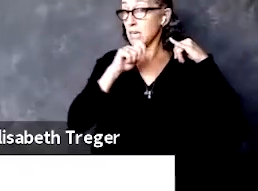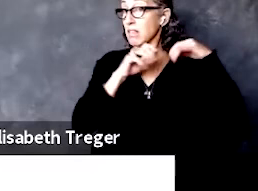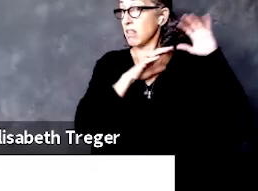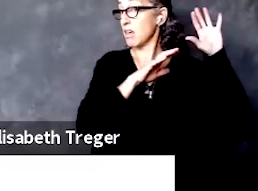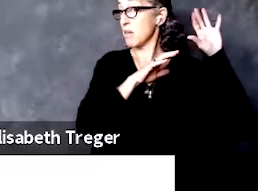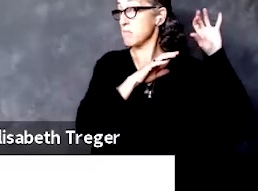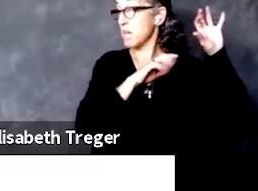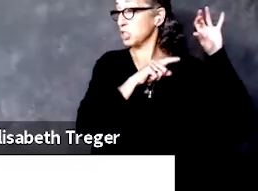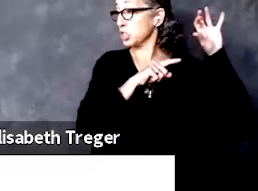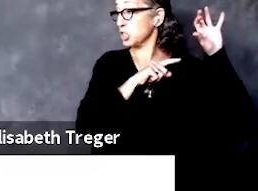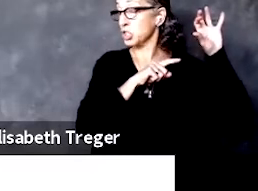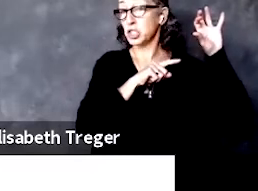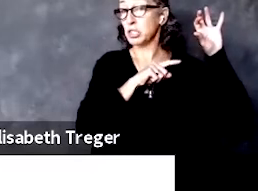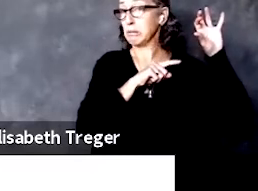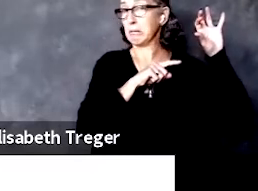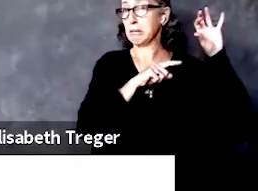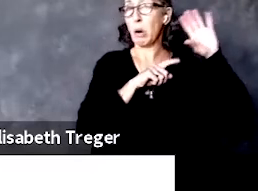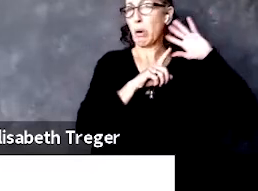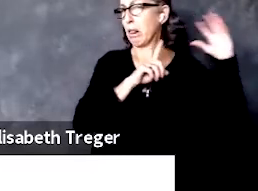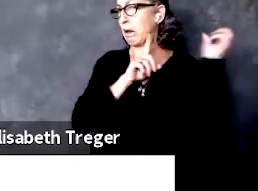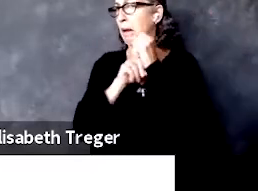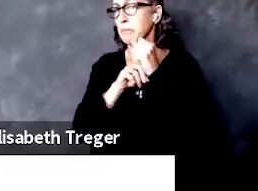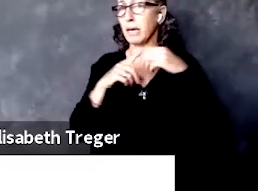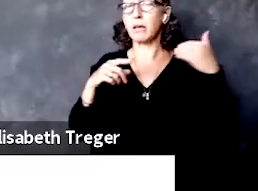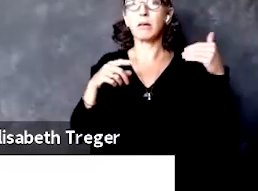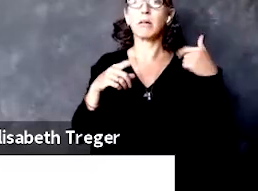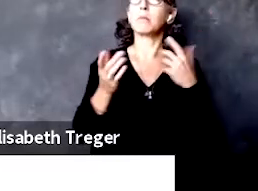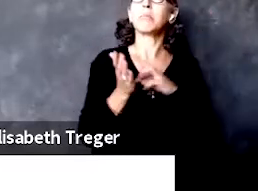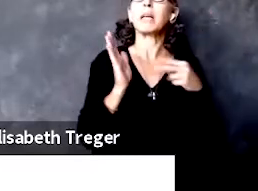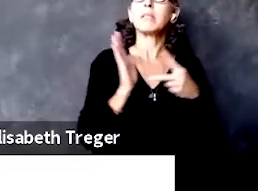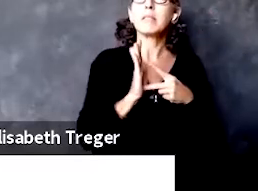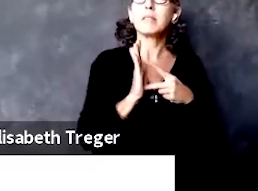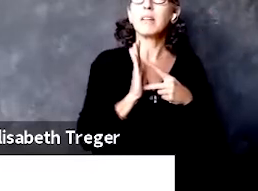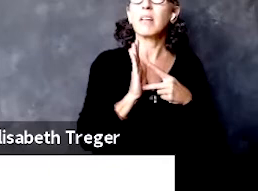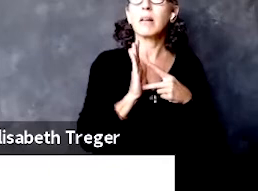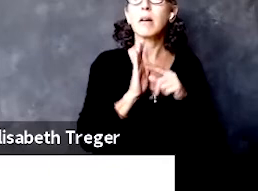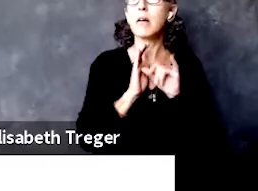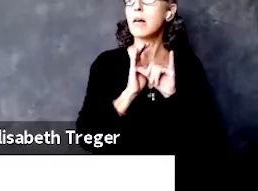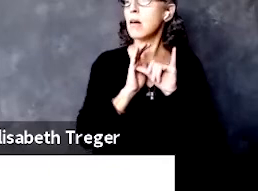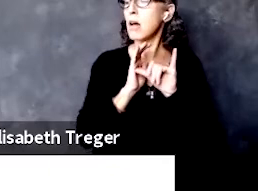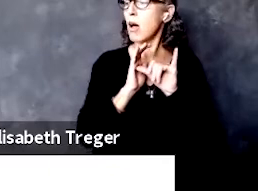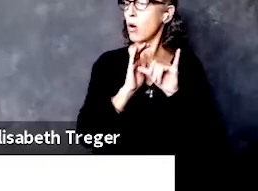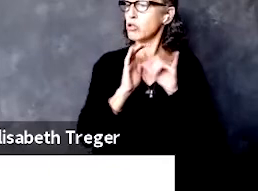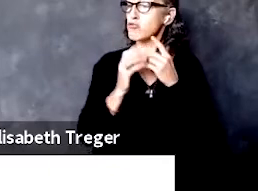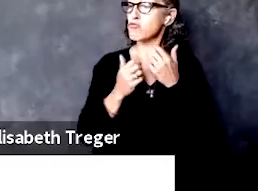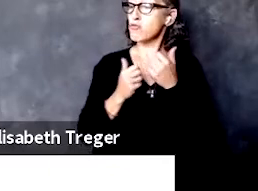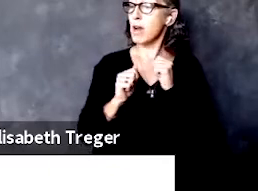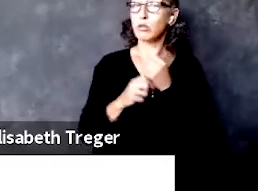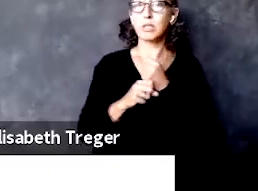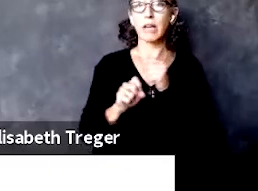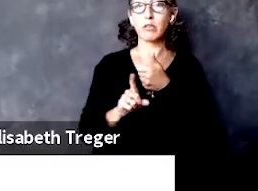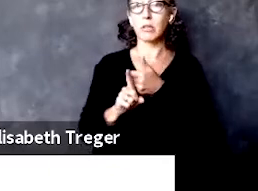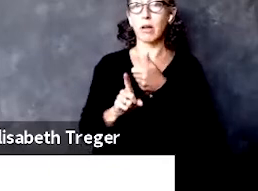was self-preservation. It had nothing to do with brushing his teeth. And it wasn't until that dawned on me that we were able to get a spray can and pretend it